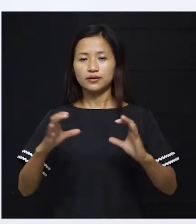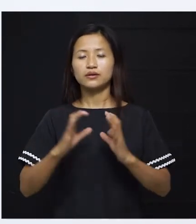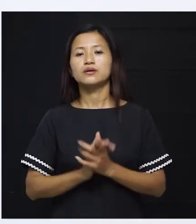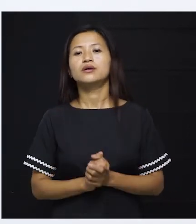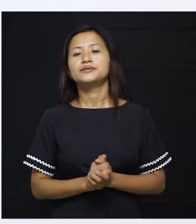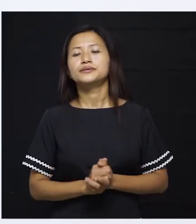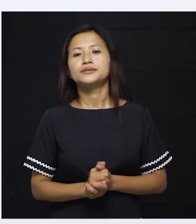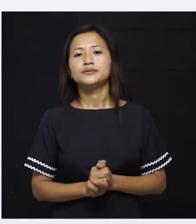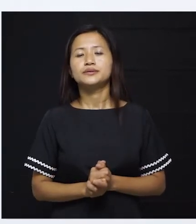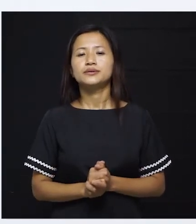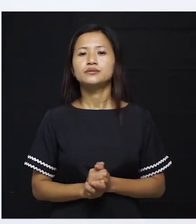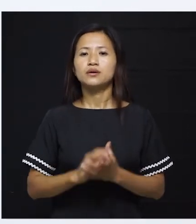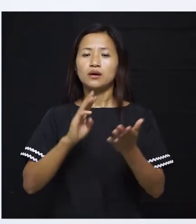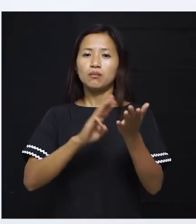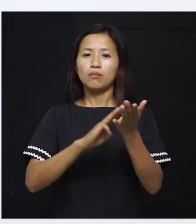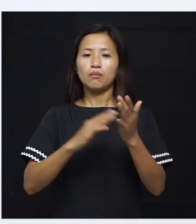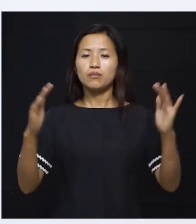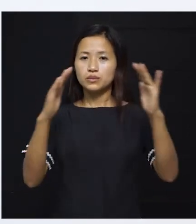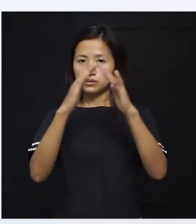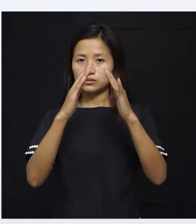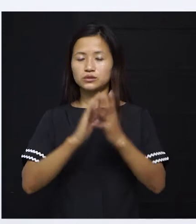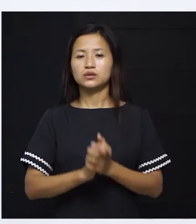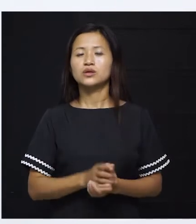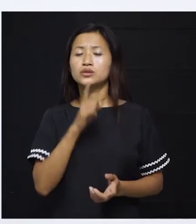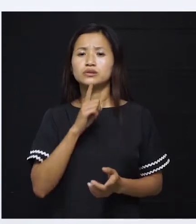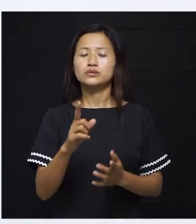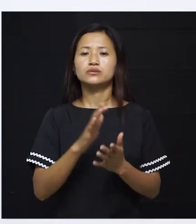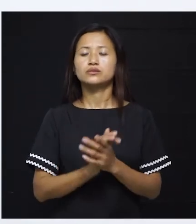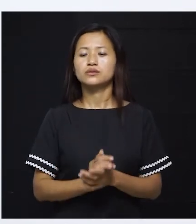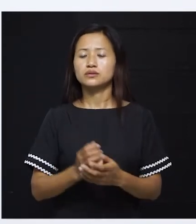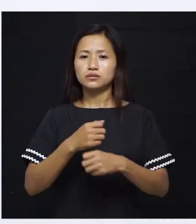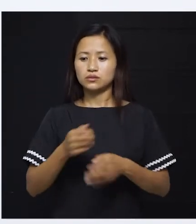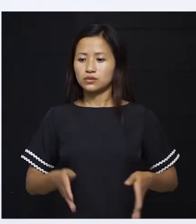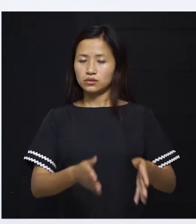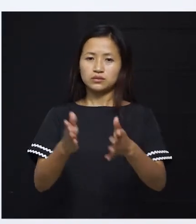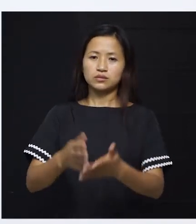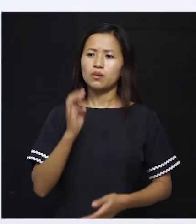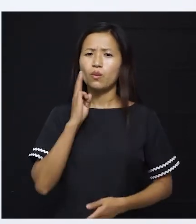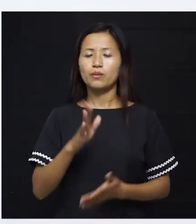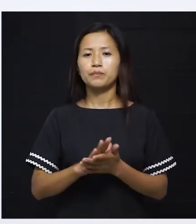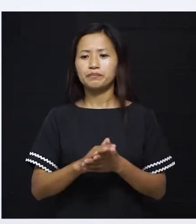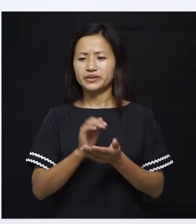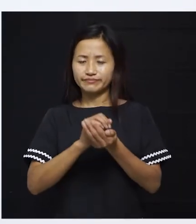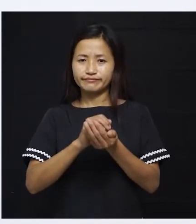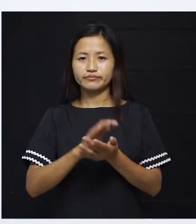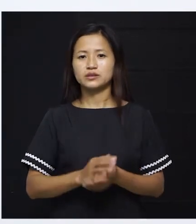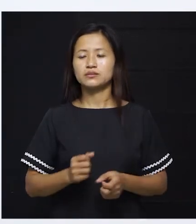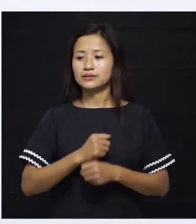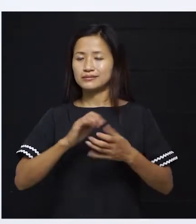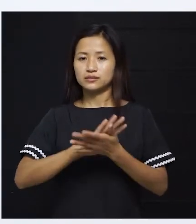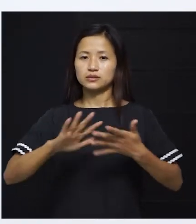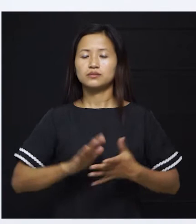the morungs. He also makes sure that the roads are well maintained, and all the basic necessities